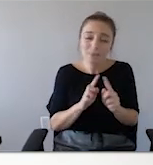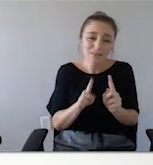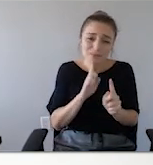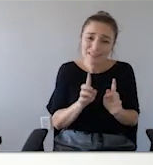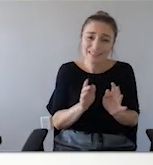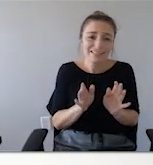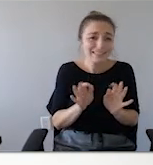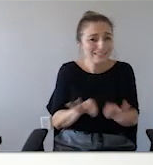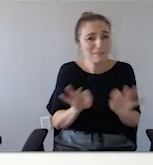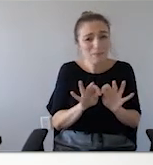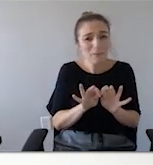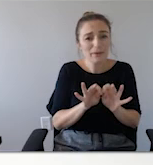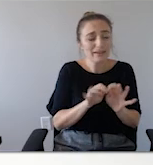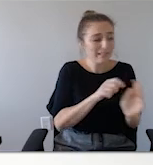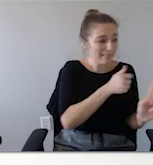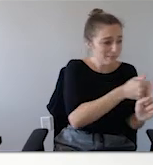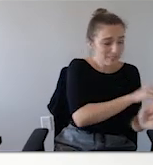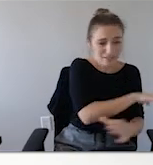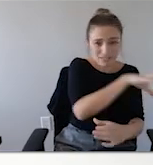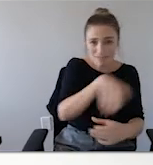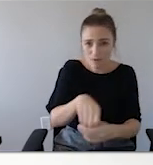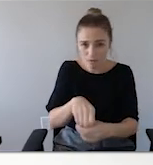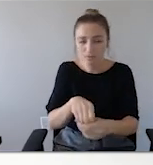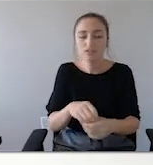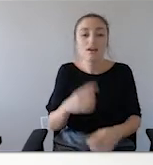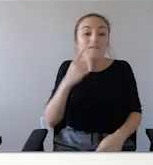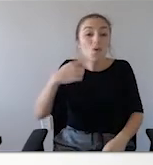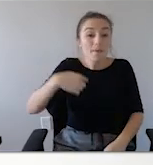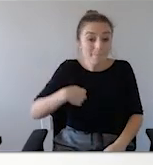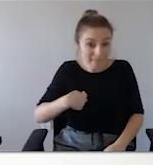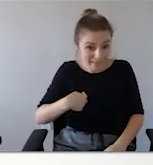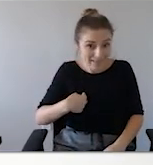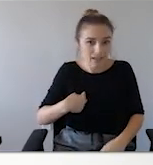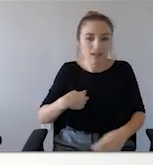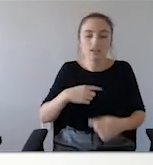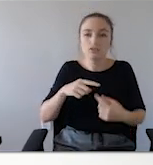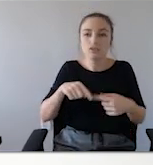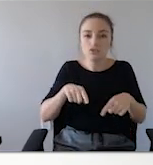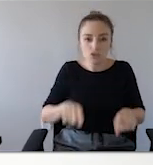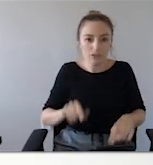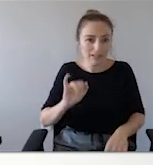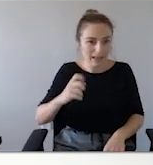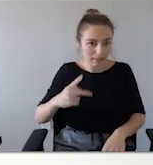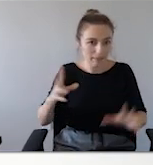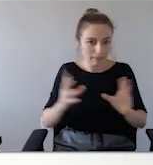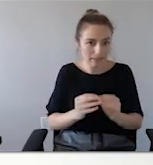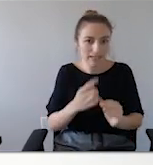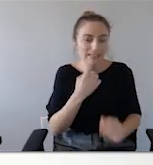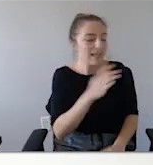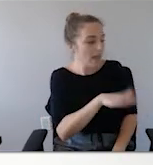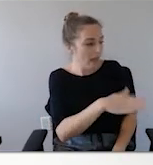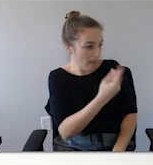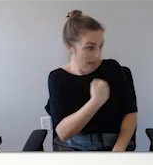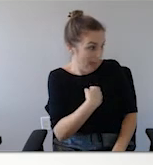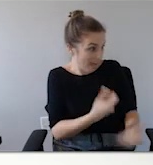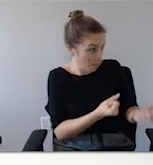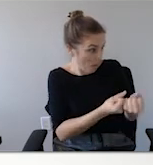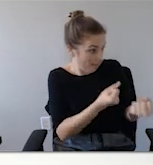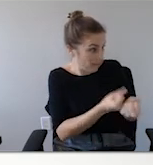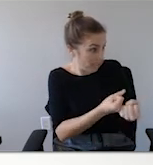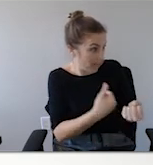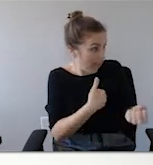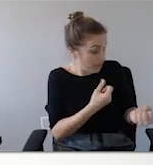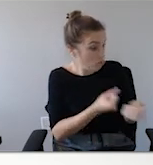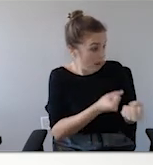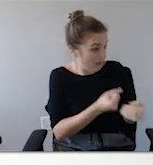student in a meeting, I tell them I am your advocate. And sometimes it's very sad but I'll be the one that will actually look at the student and